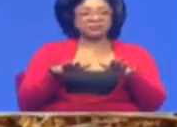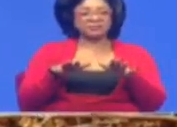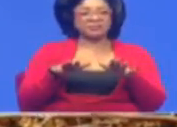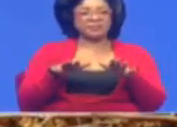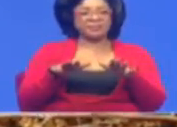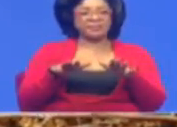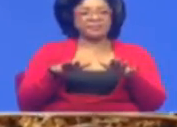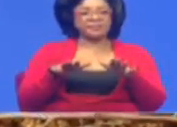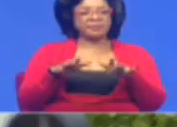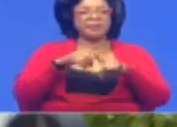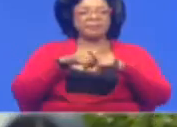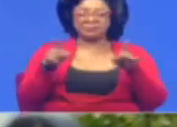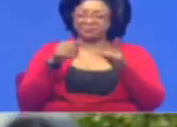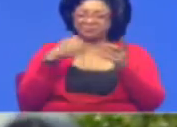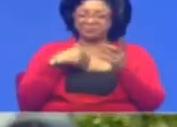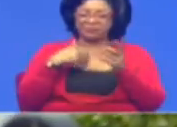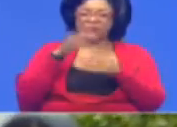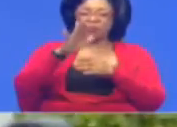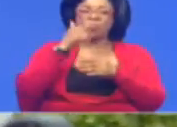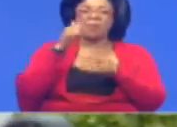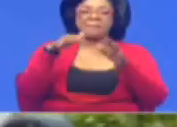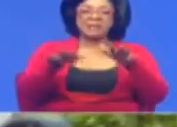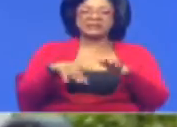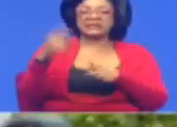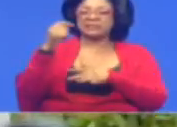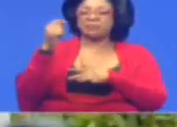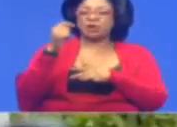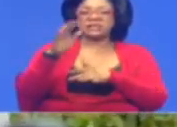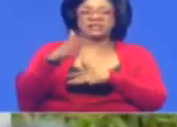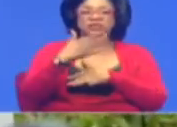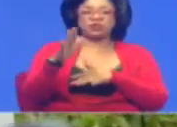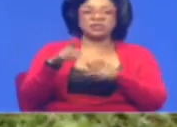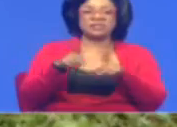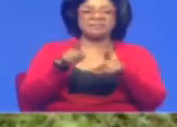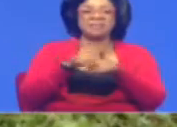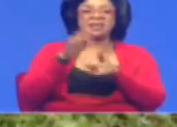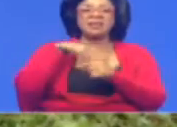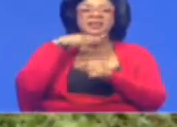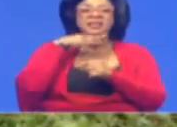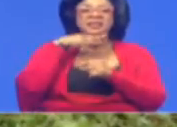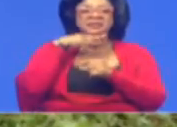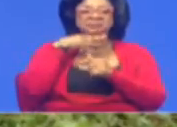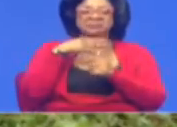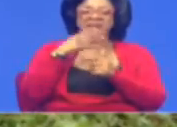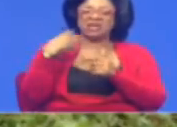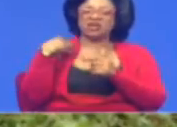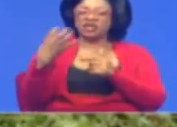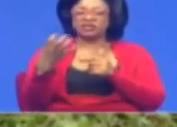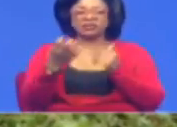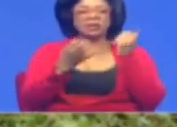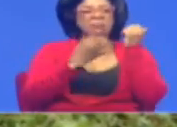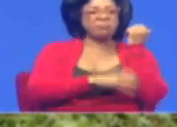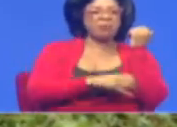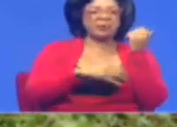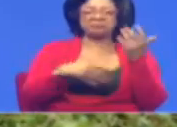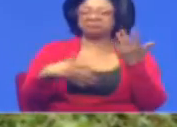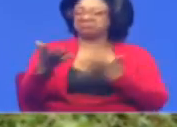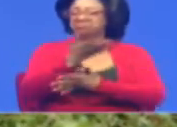are no records of those buried in the temporary section, and even in death, the rich and poor hardly ever interact.